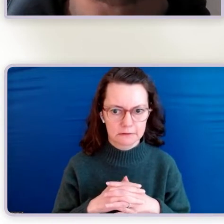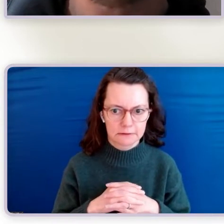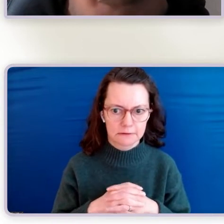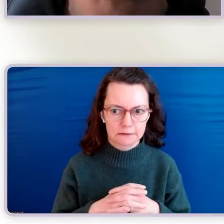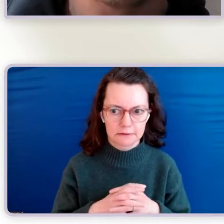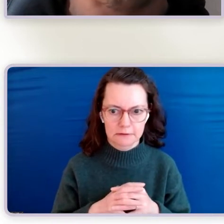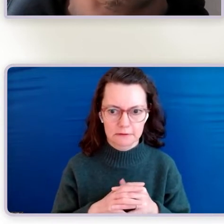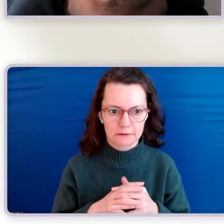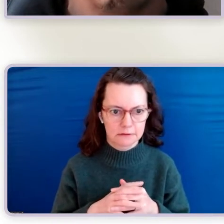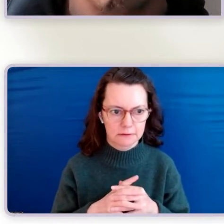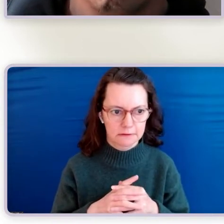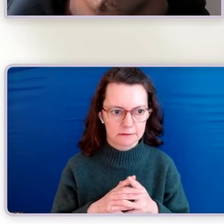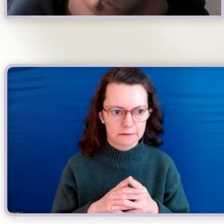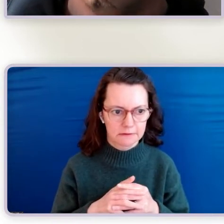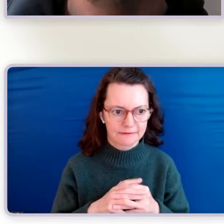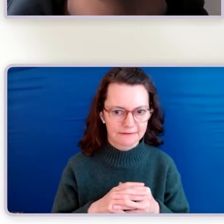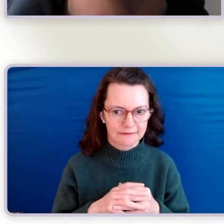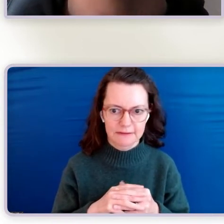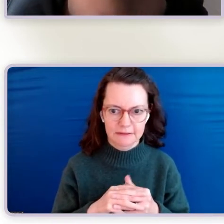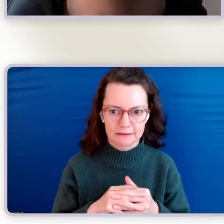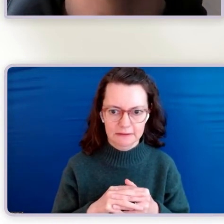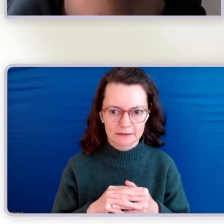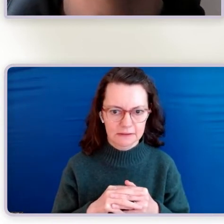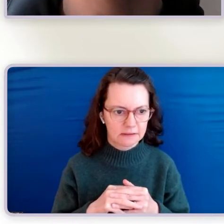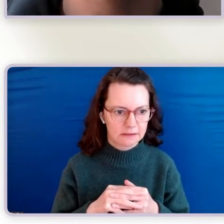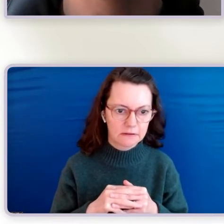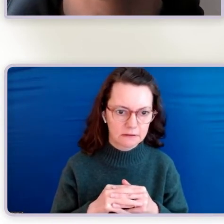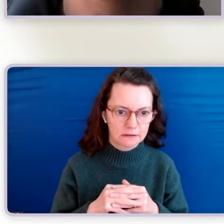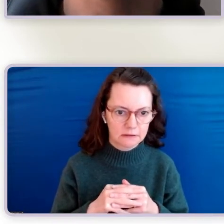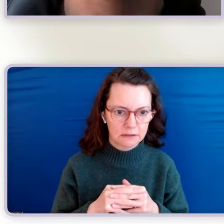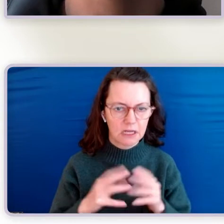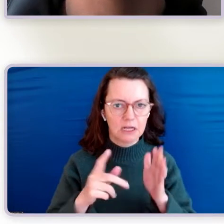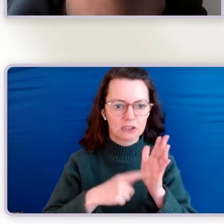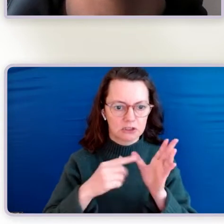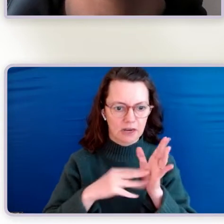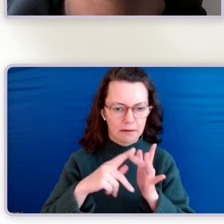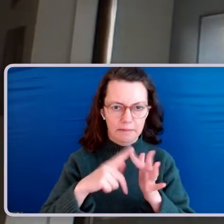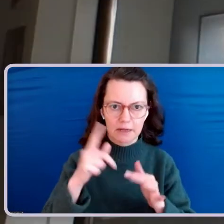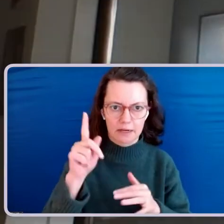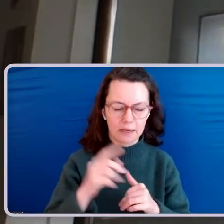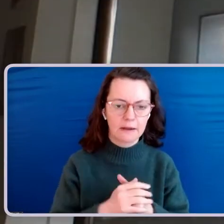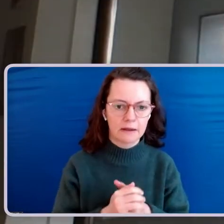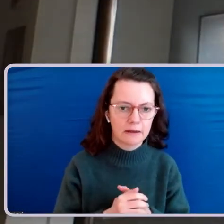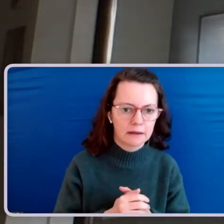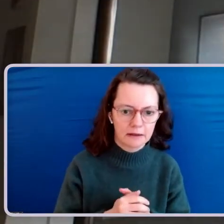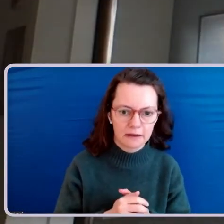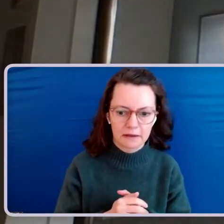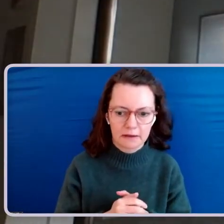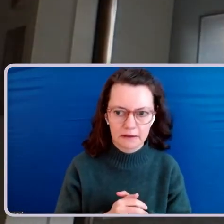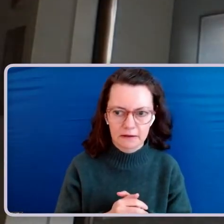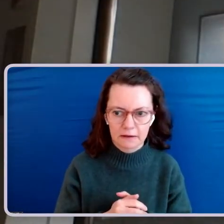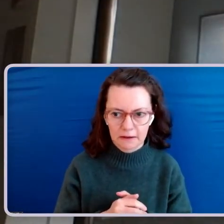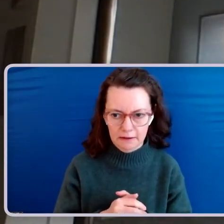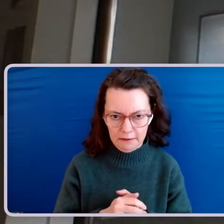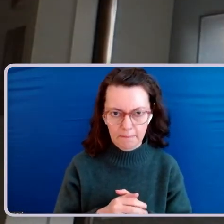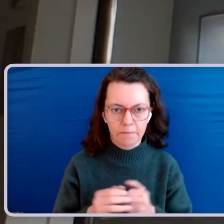Jamie. Very sorry. Just a very quick comment about support for language,